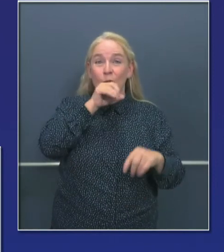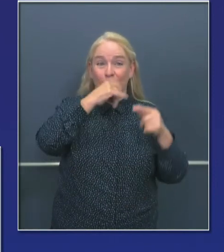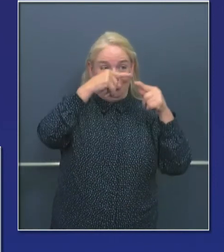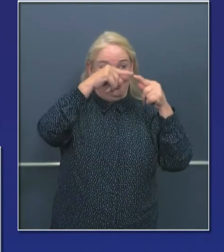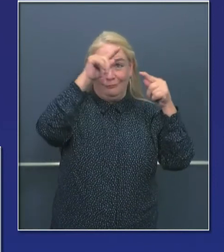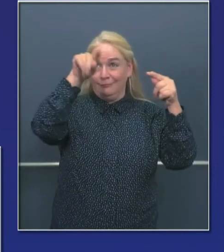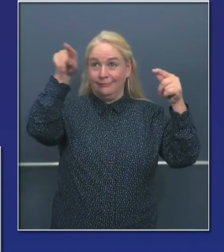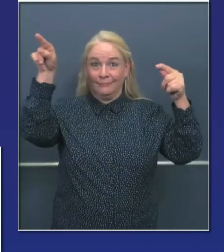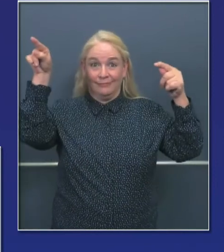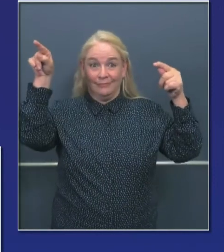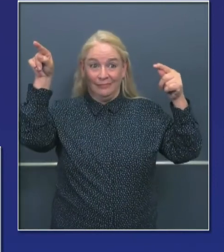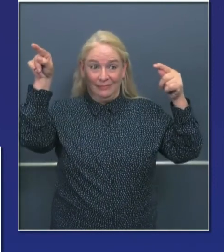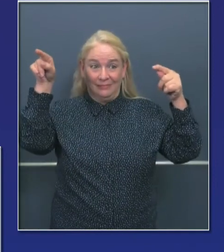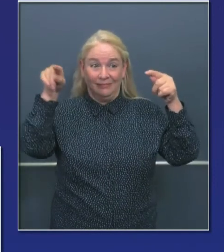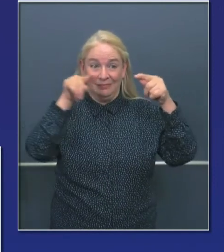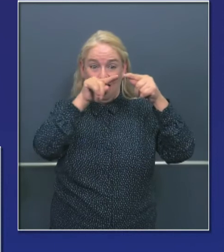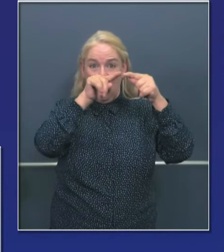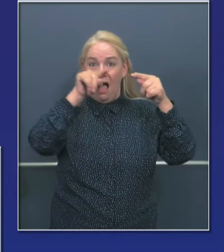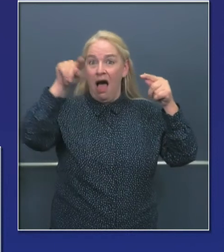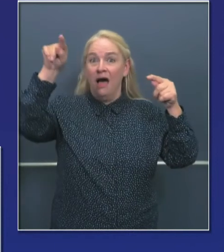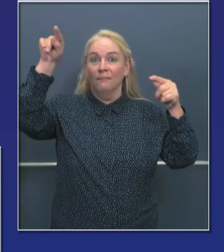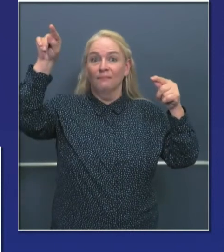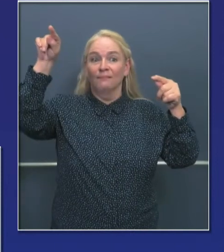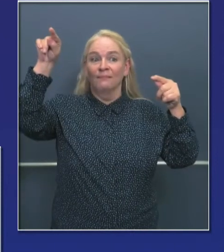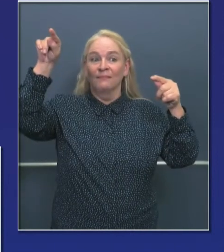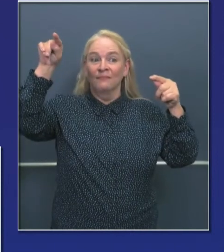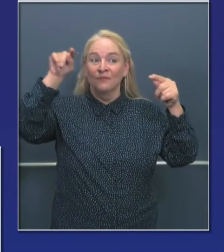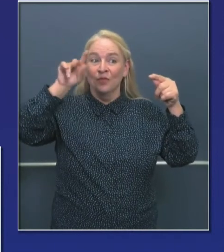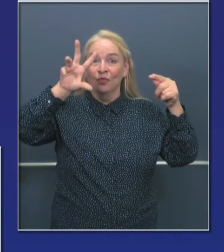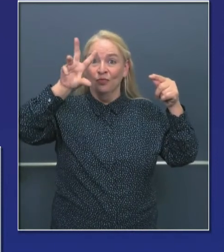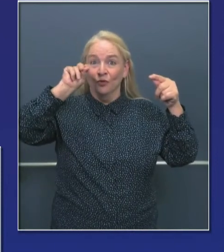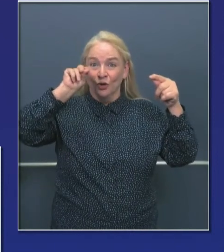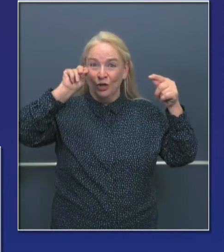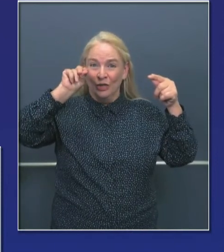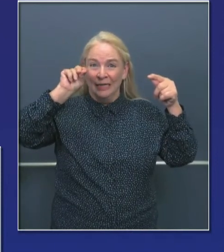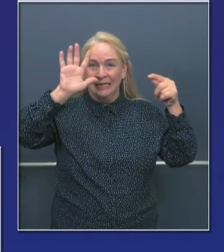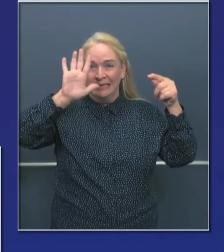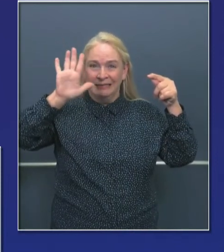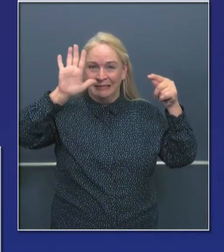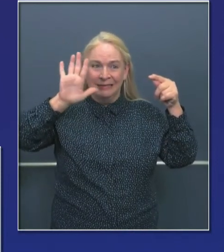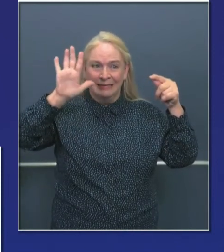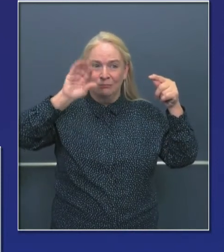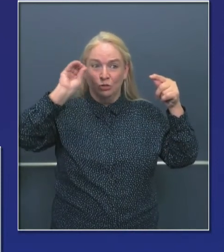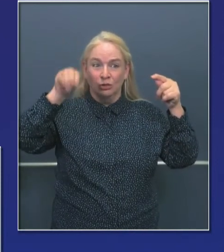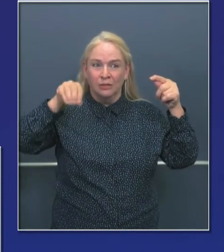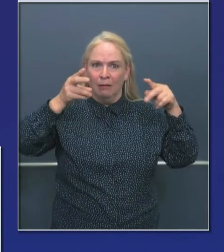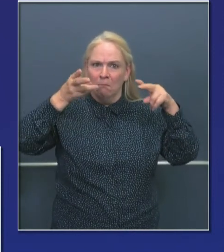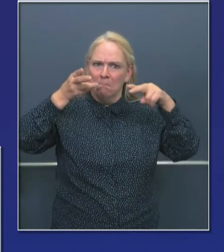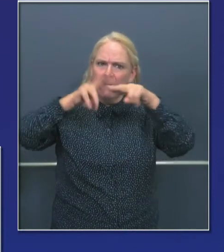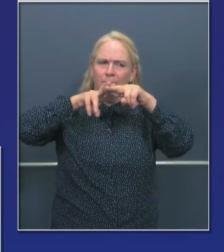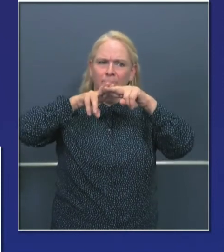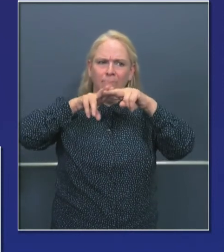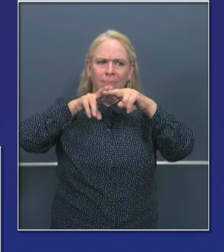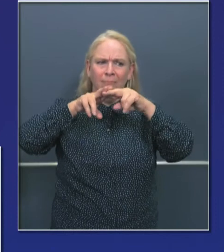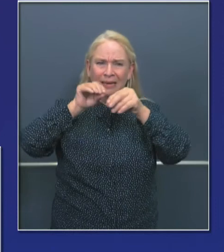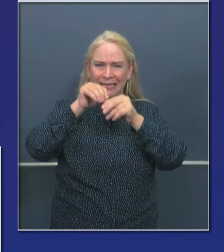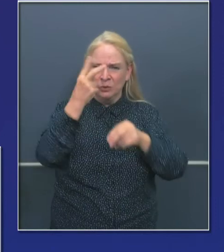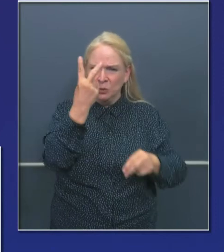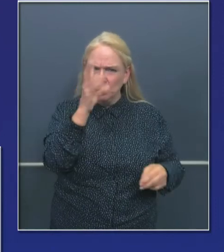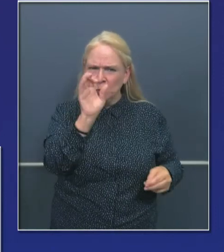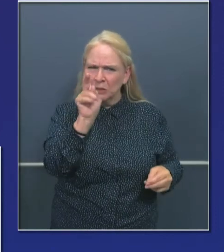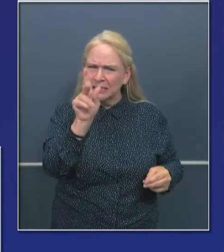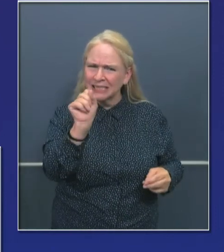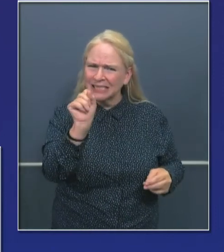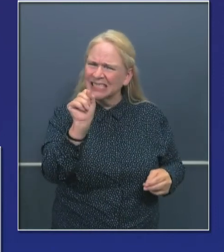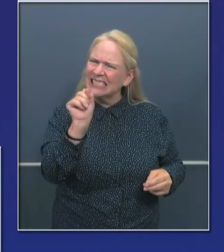a 37% increase in the positivity rate just over a 2-week period. Again, now over a 14-day